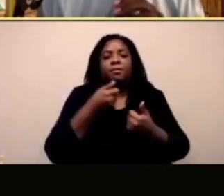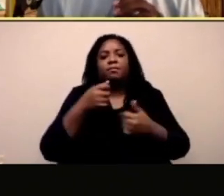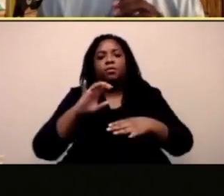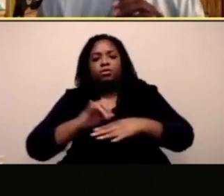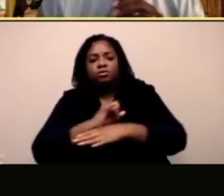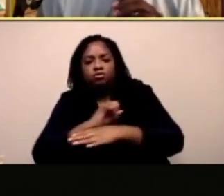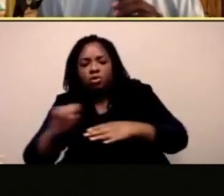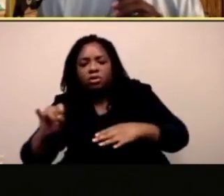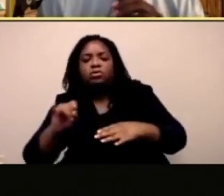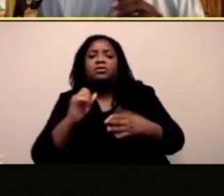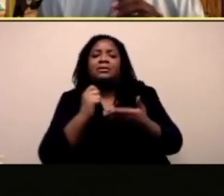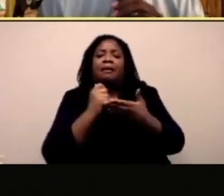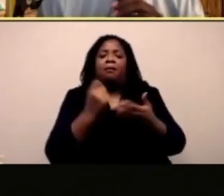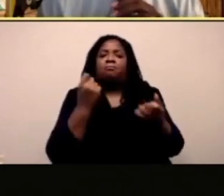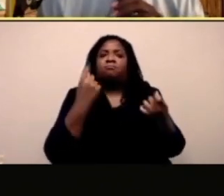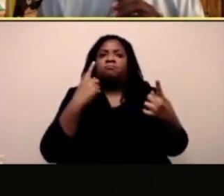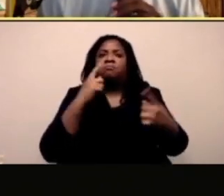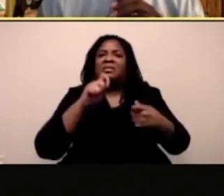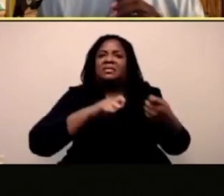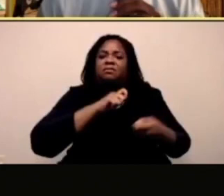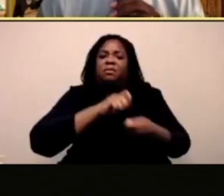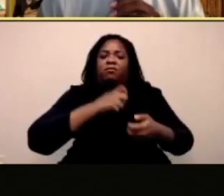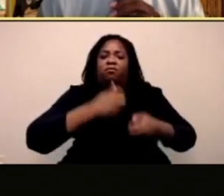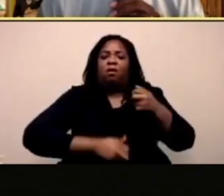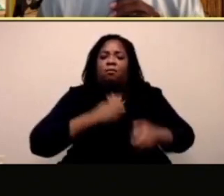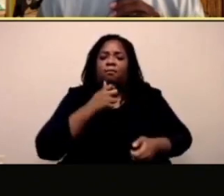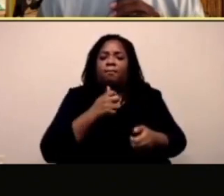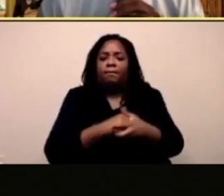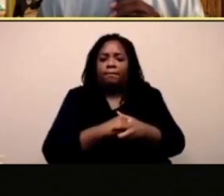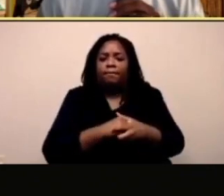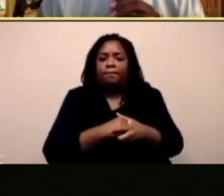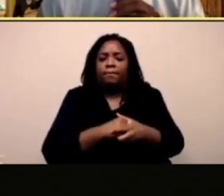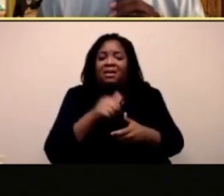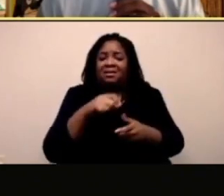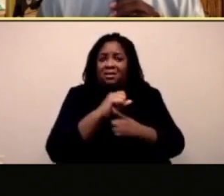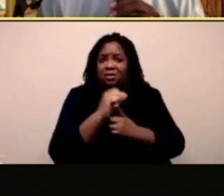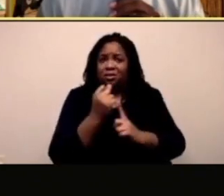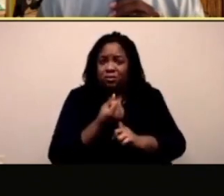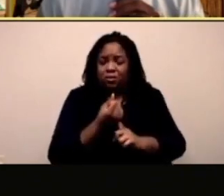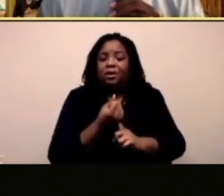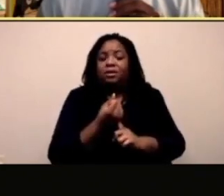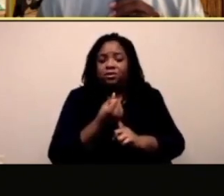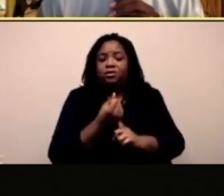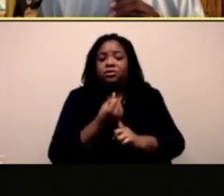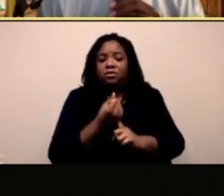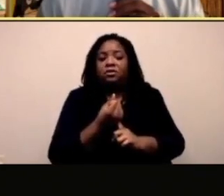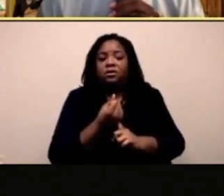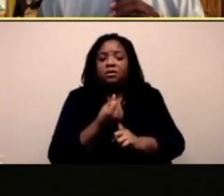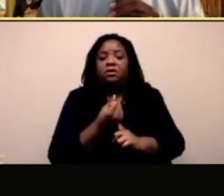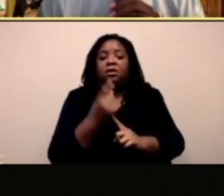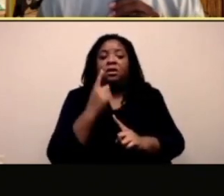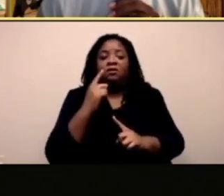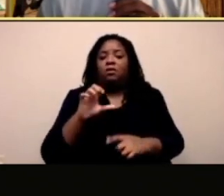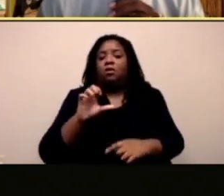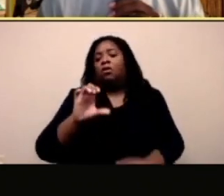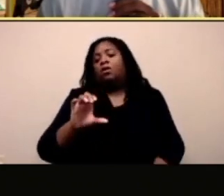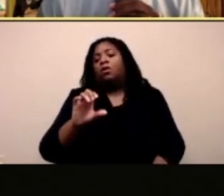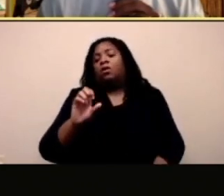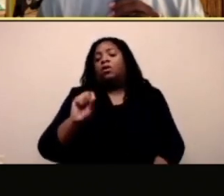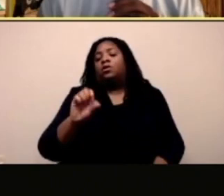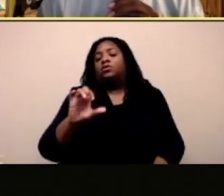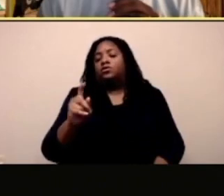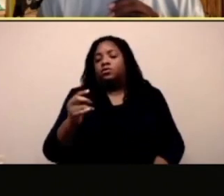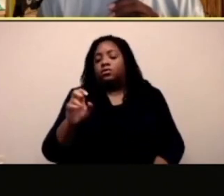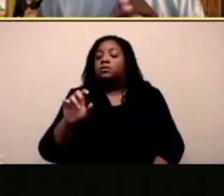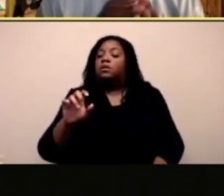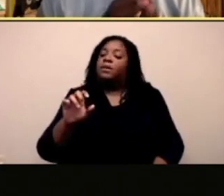help to deal with a certain issue. In this case, a very good example is Scratch. Scratch as an application has